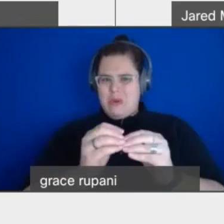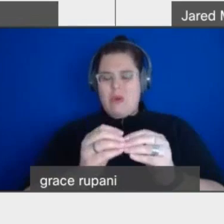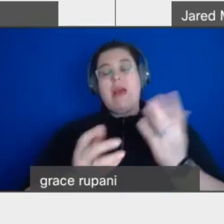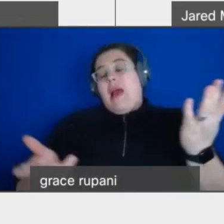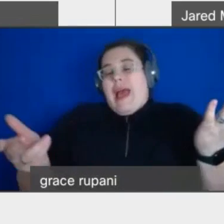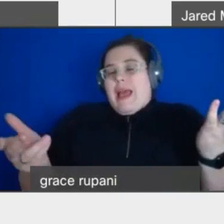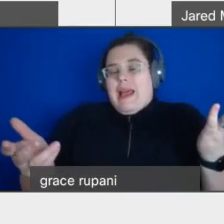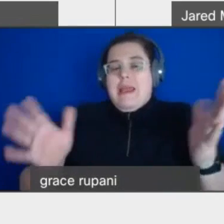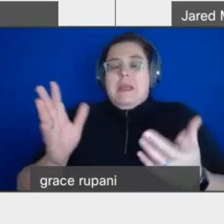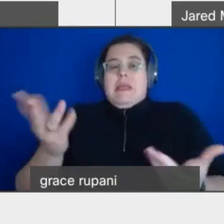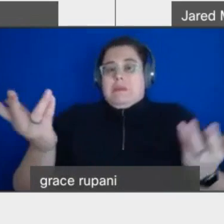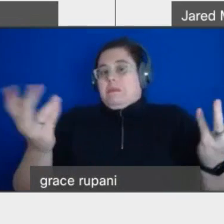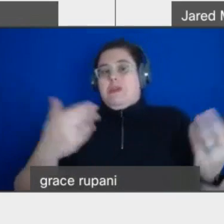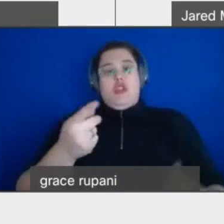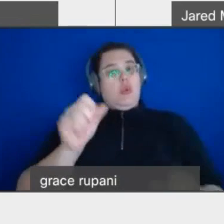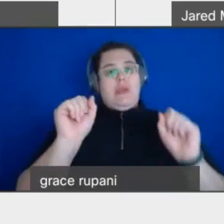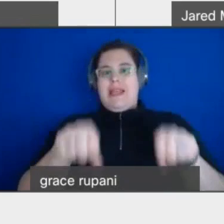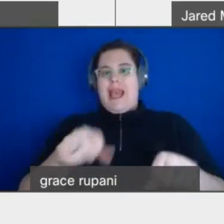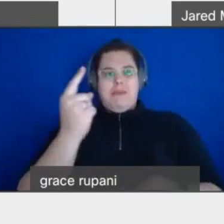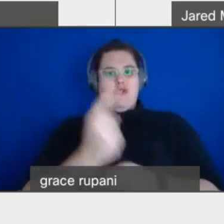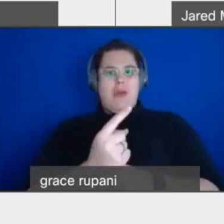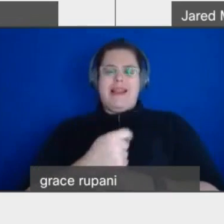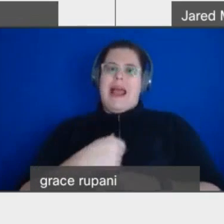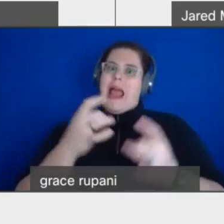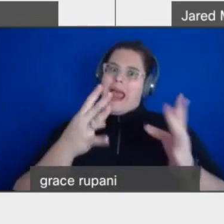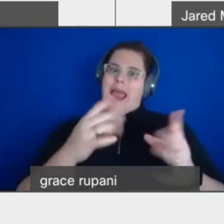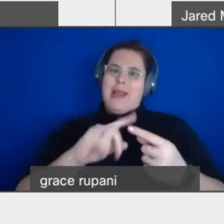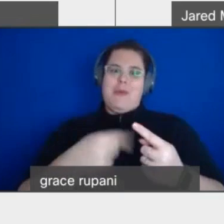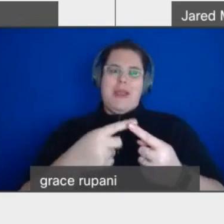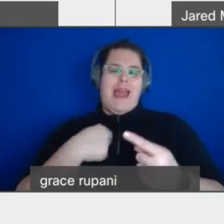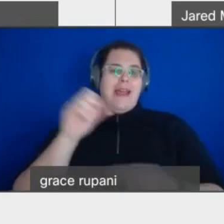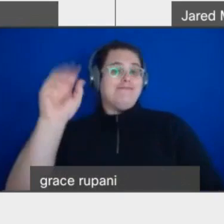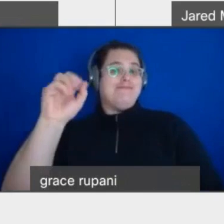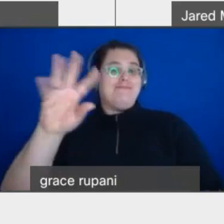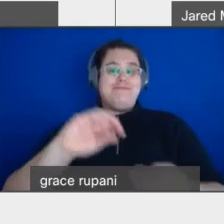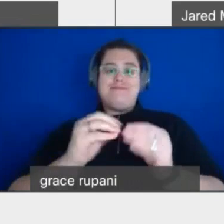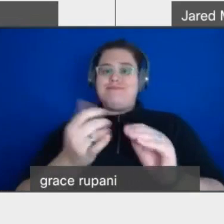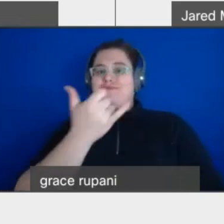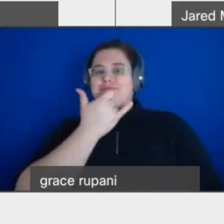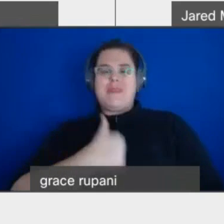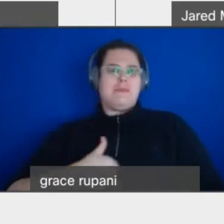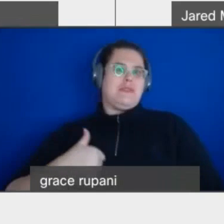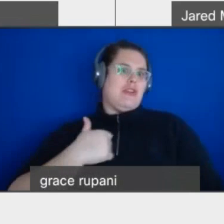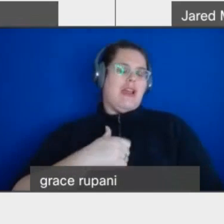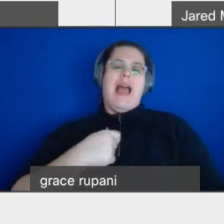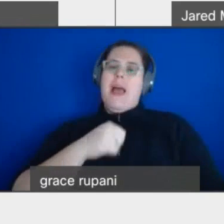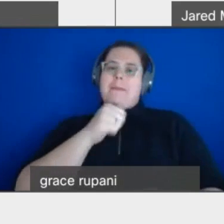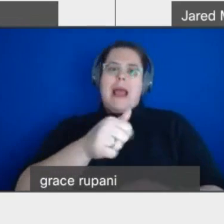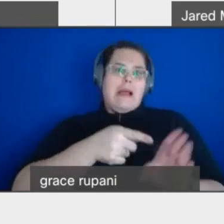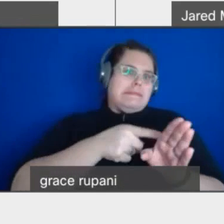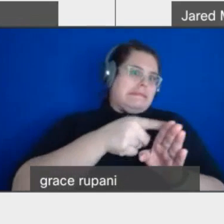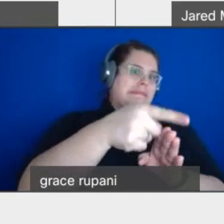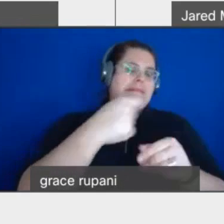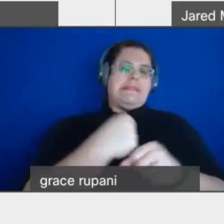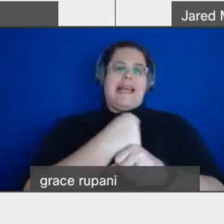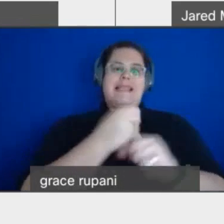by trade, and I hate when I don't get numbers right because some people live by exactness. I